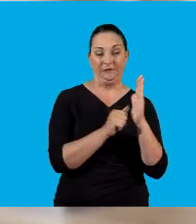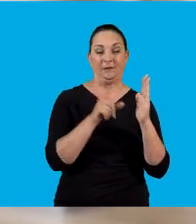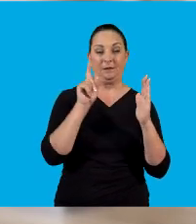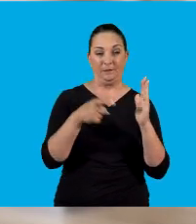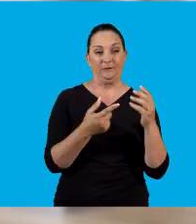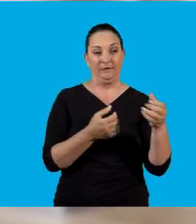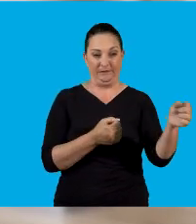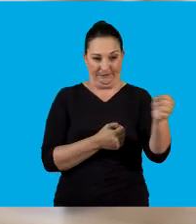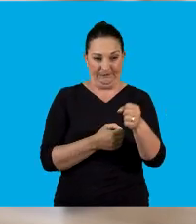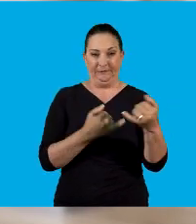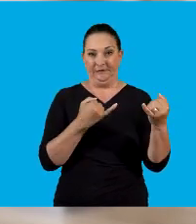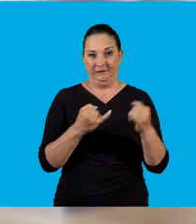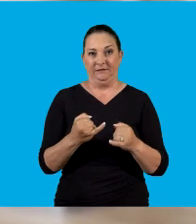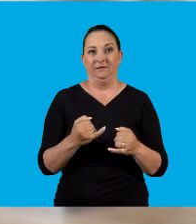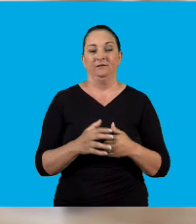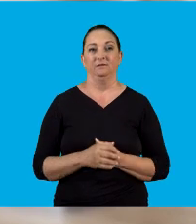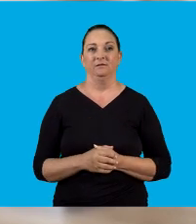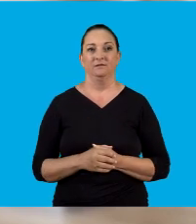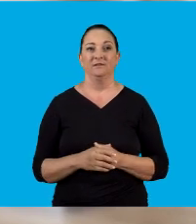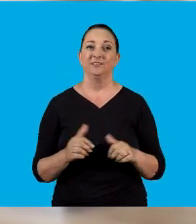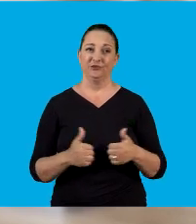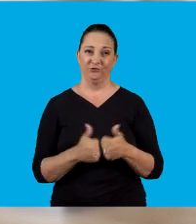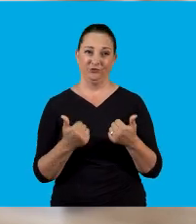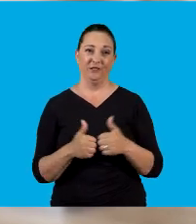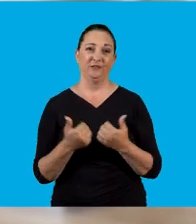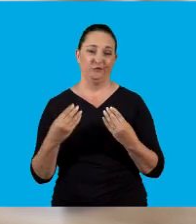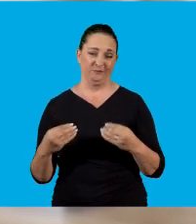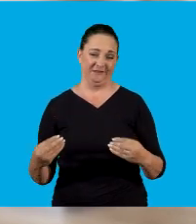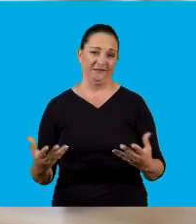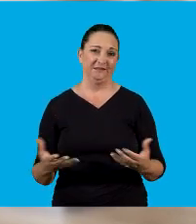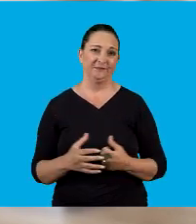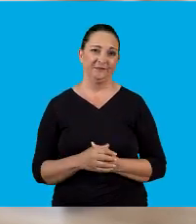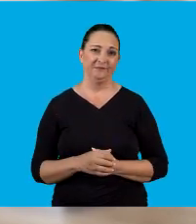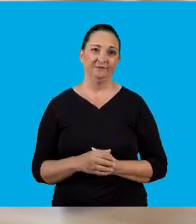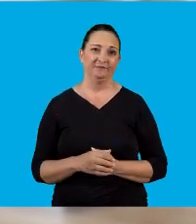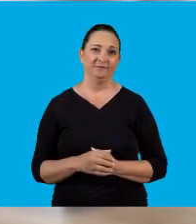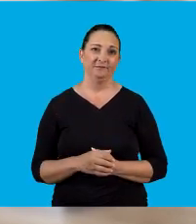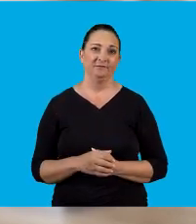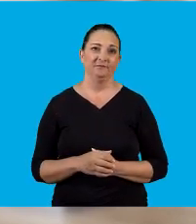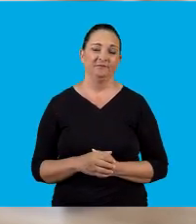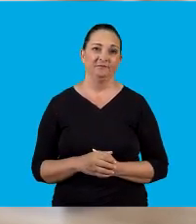that you apply the affirmative action in the workplace. So it's a challenge for business.